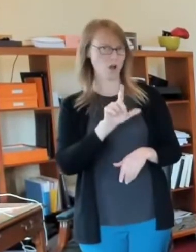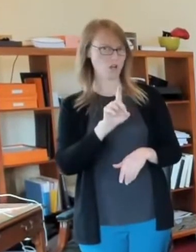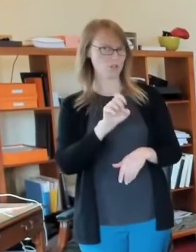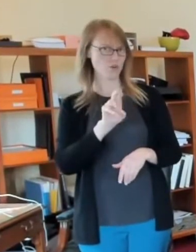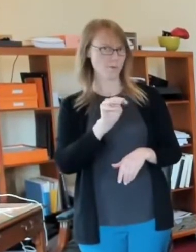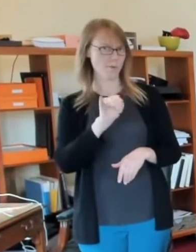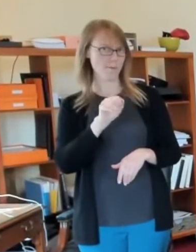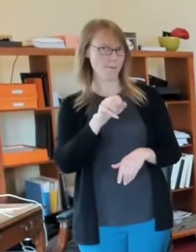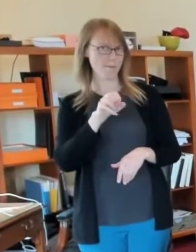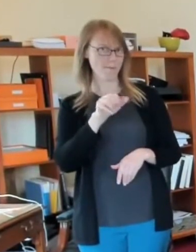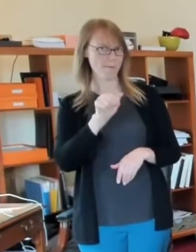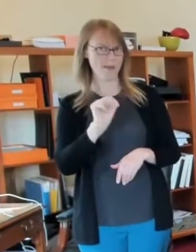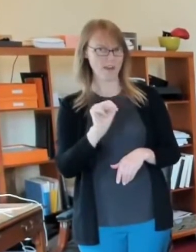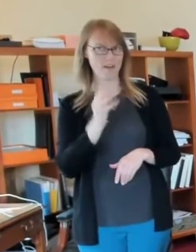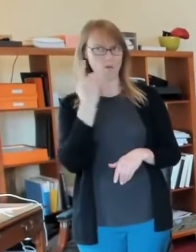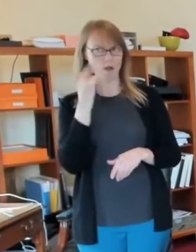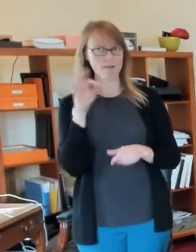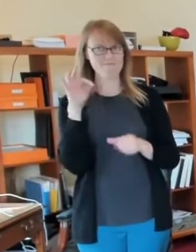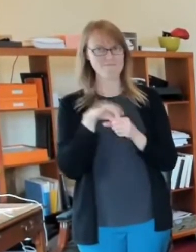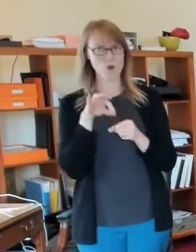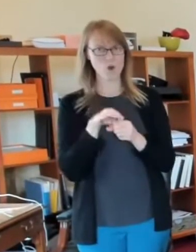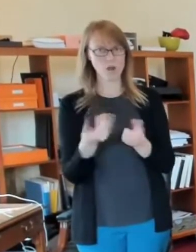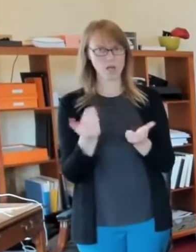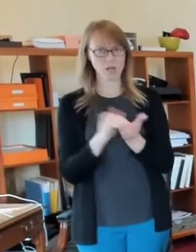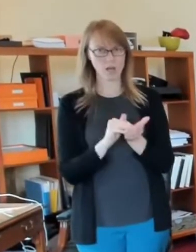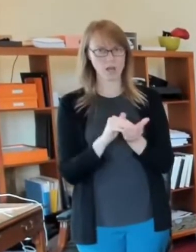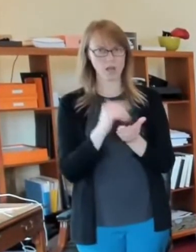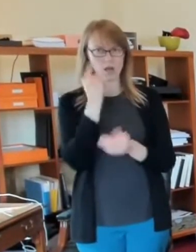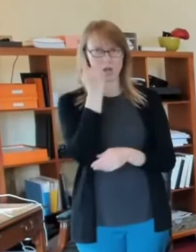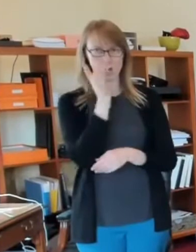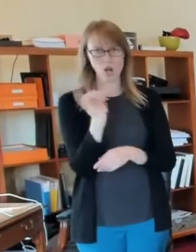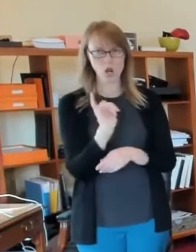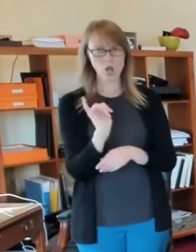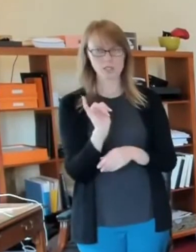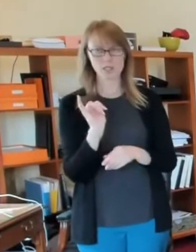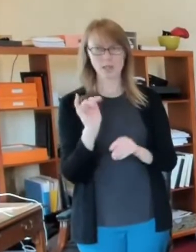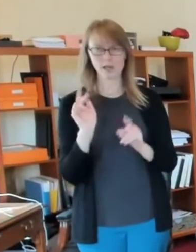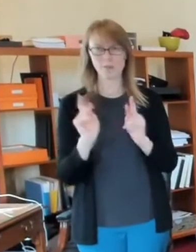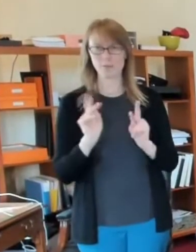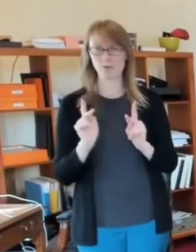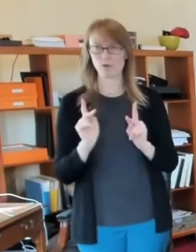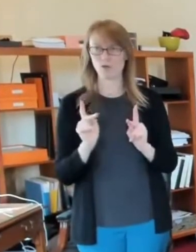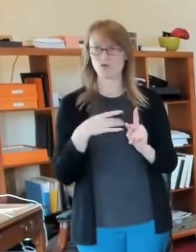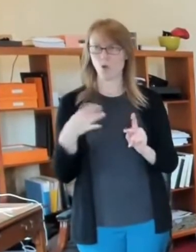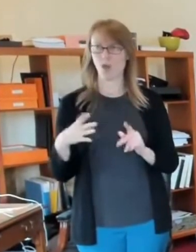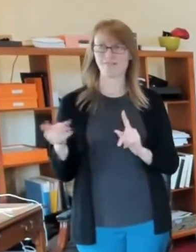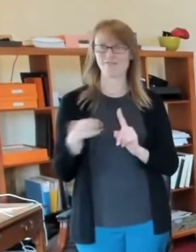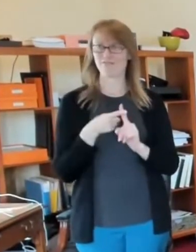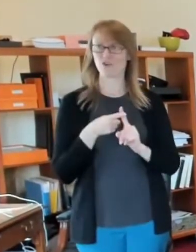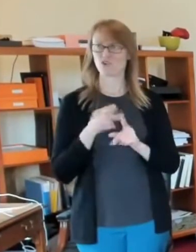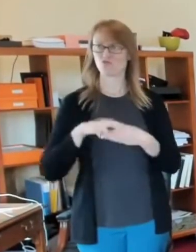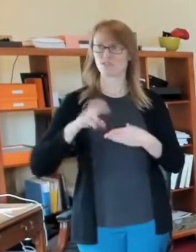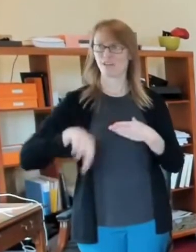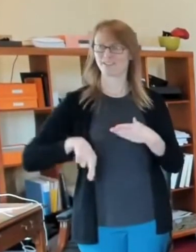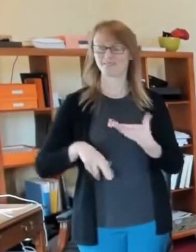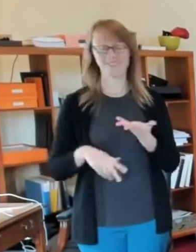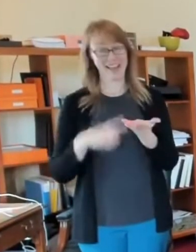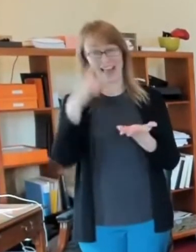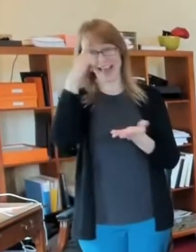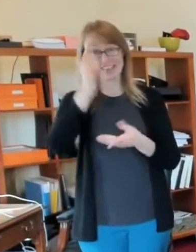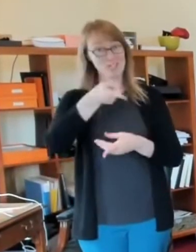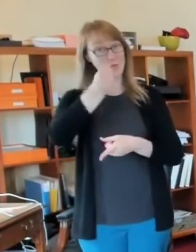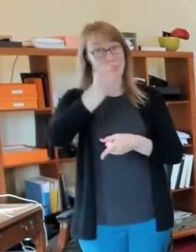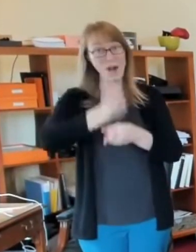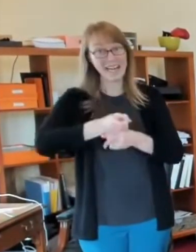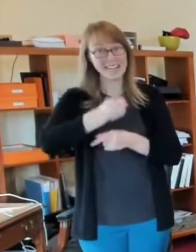vote again? It feels like someone doesn't like the first outcome. Well, I think that's exactly right. You got that. You're right